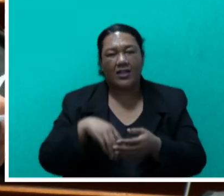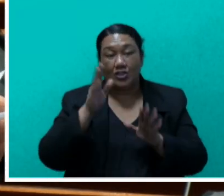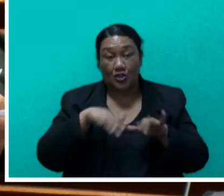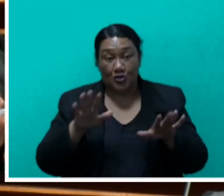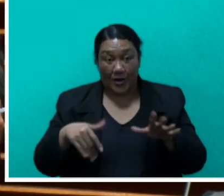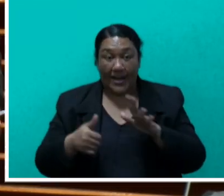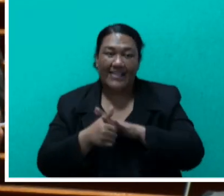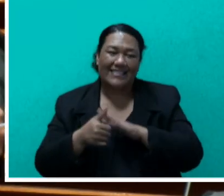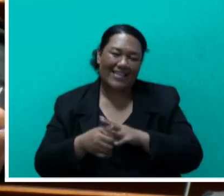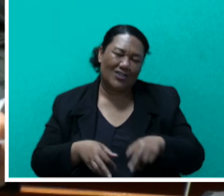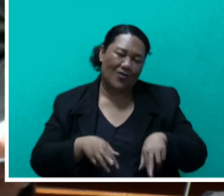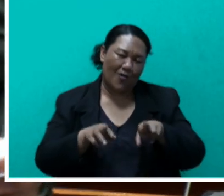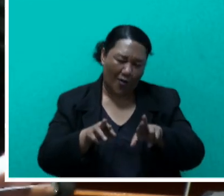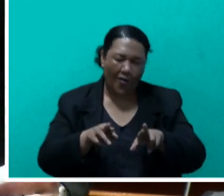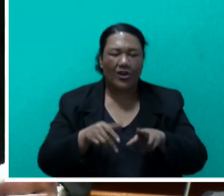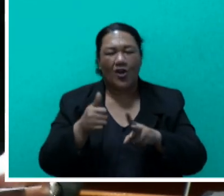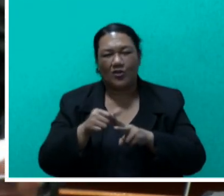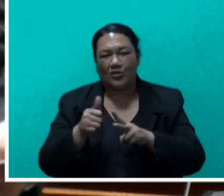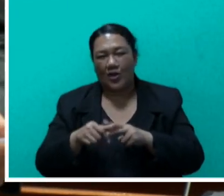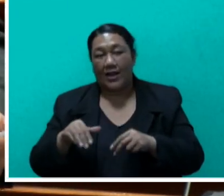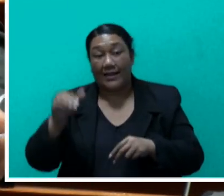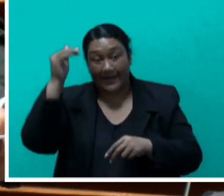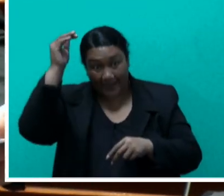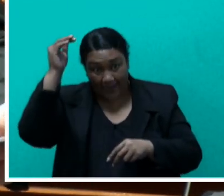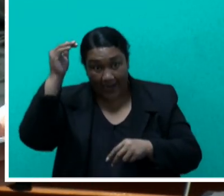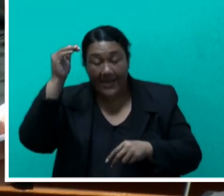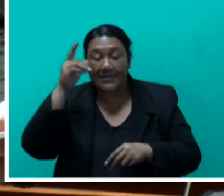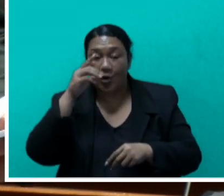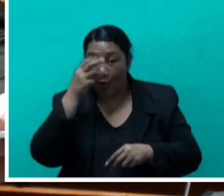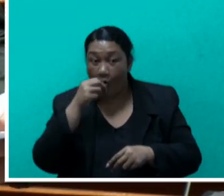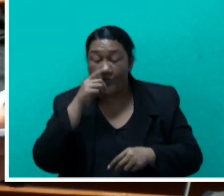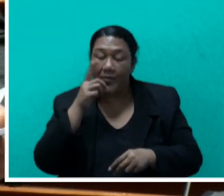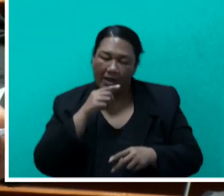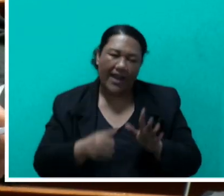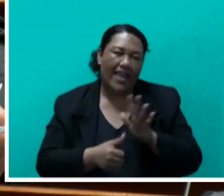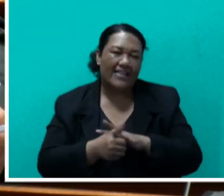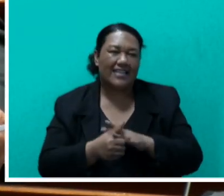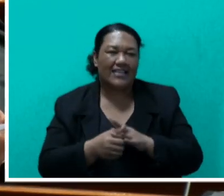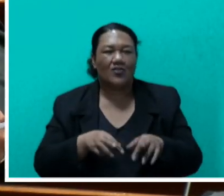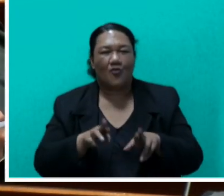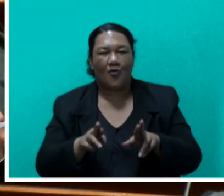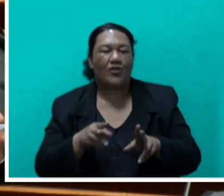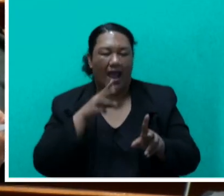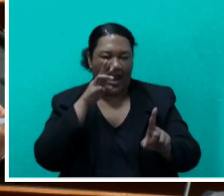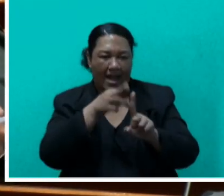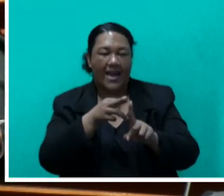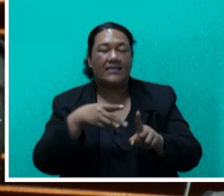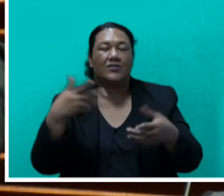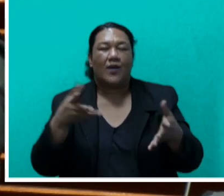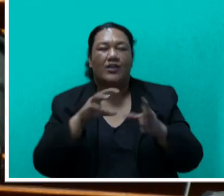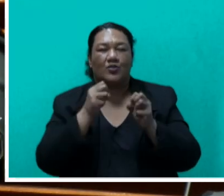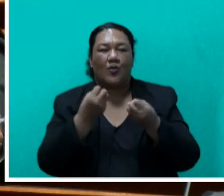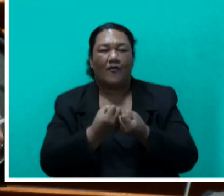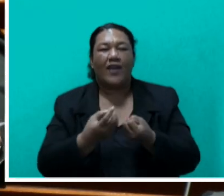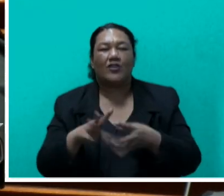nearest postal agency to access their social welfare benefits. Mr. Speaker, sir, the intention of the Ministry is to ensure that